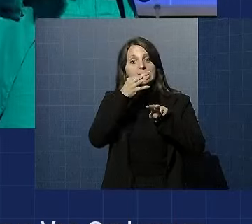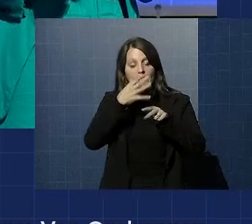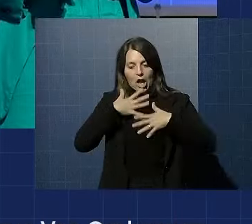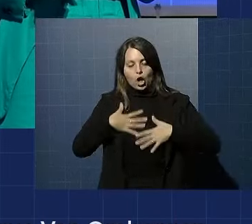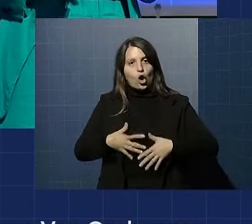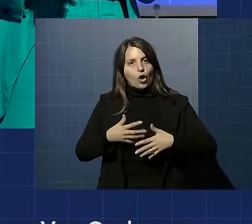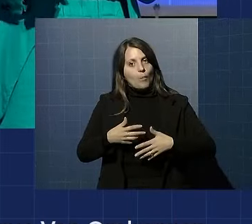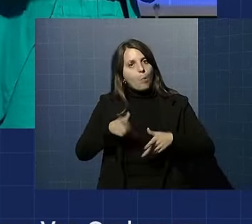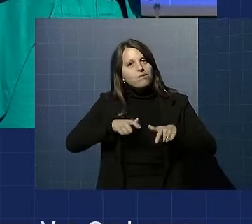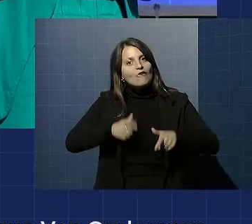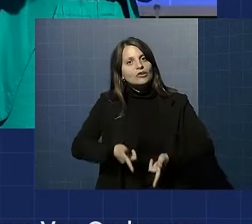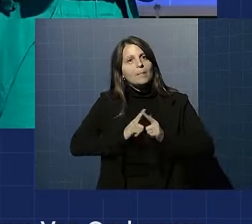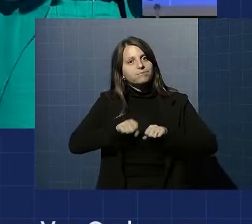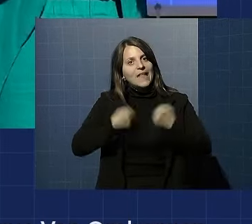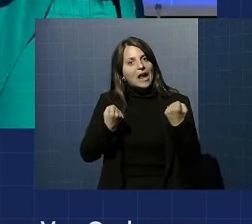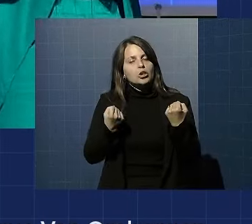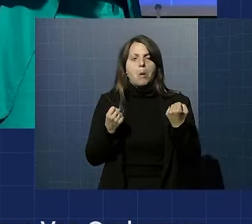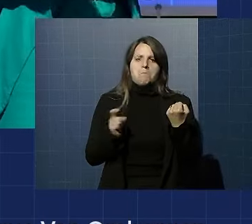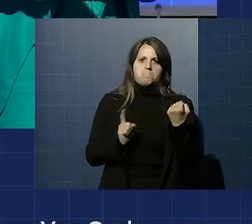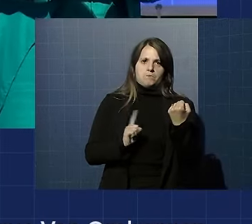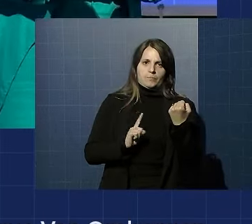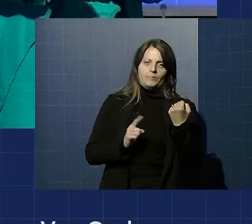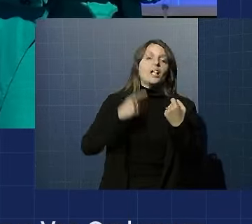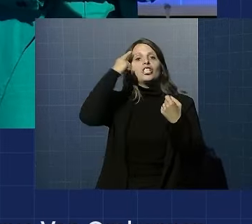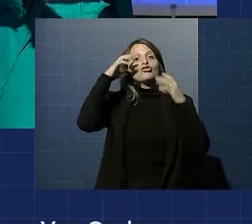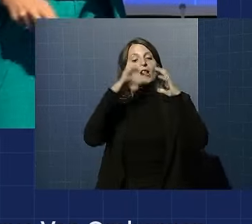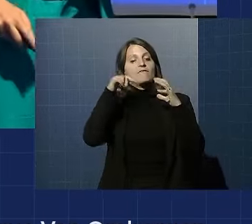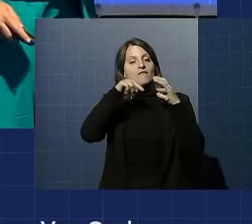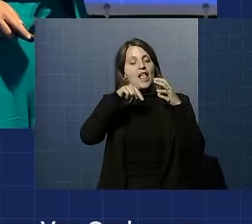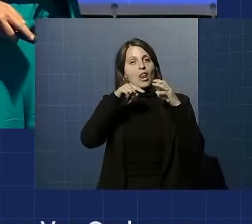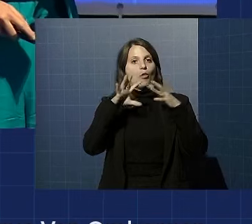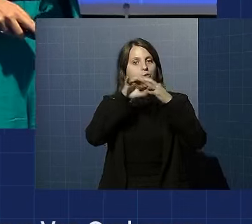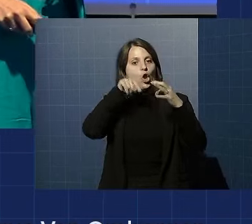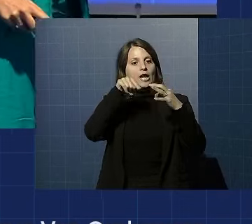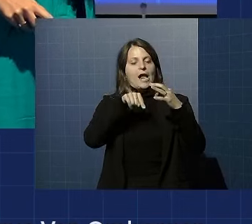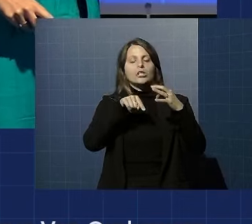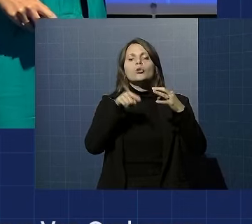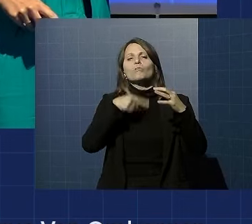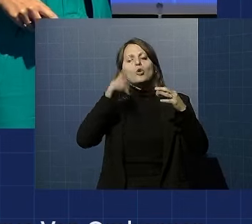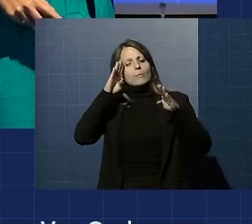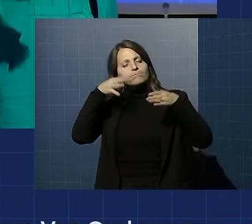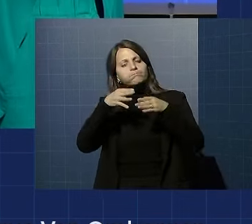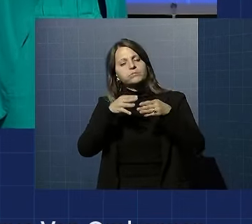really have an impact, because that's the one that we need to target to try and mitigate.